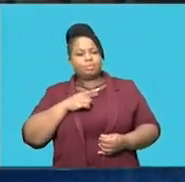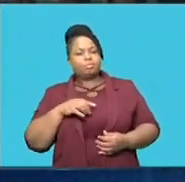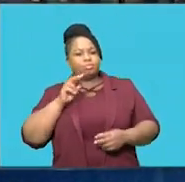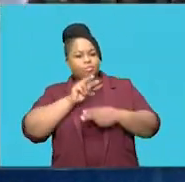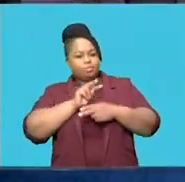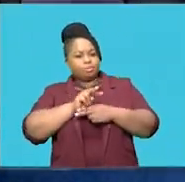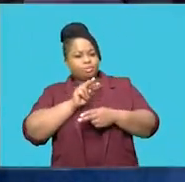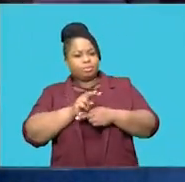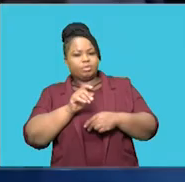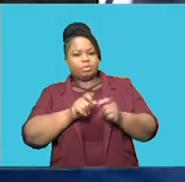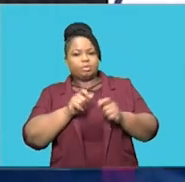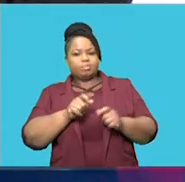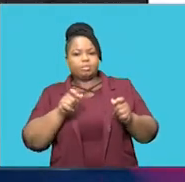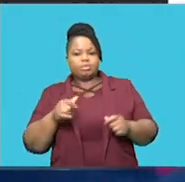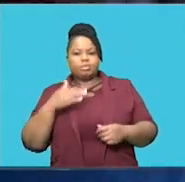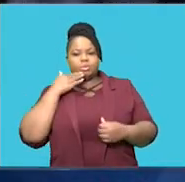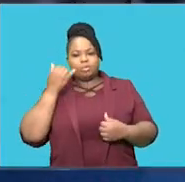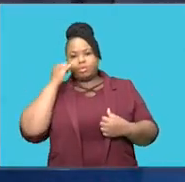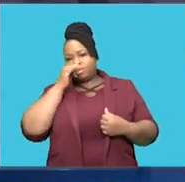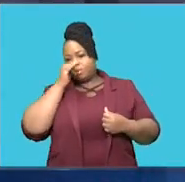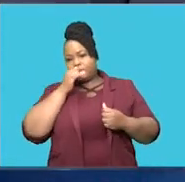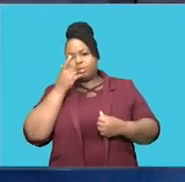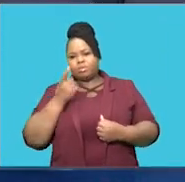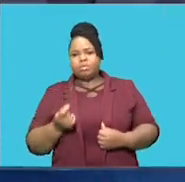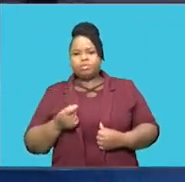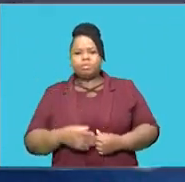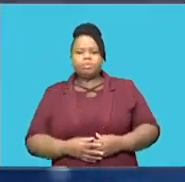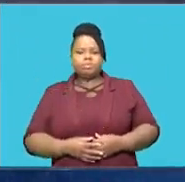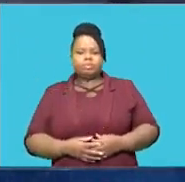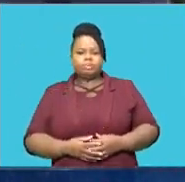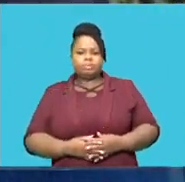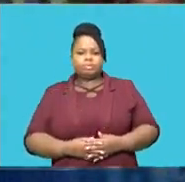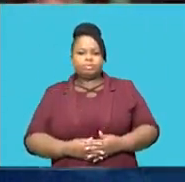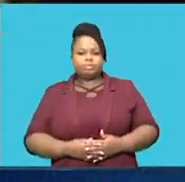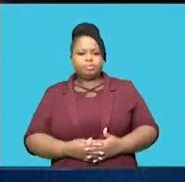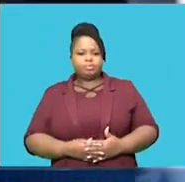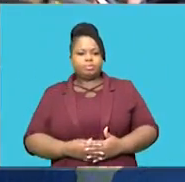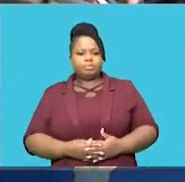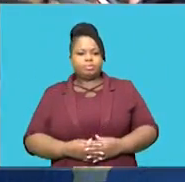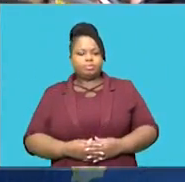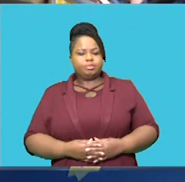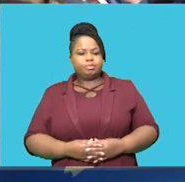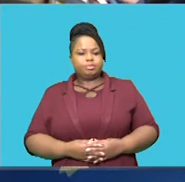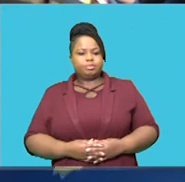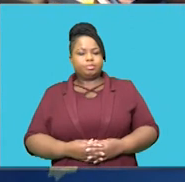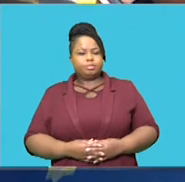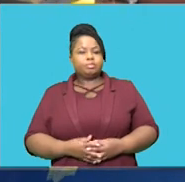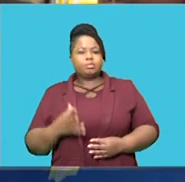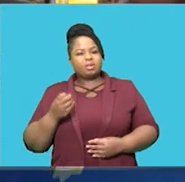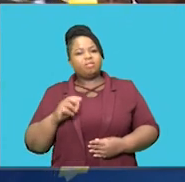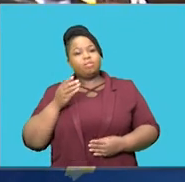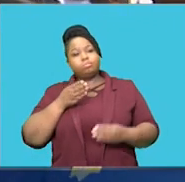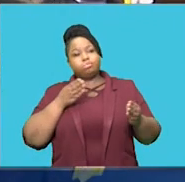iliso kwizakhiwo izigilamkhuba eziqhubela kuzo ulwaphulo-mthetho. We do, there are certain